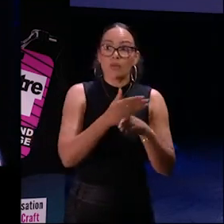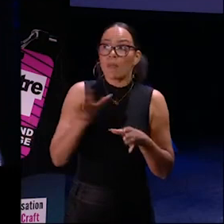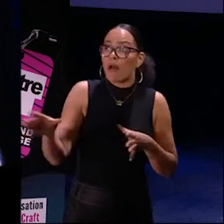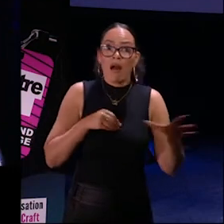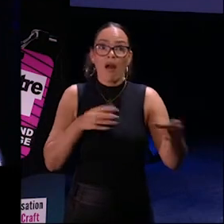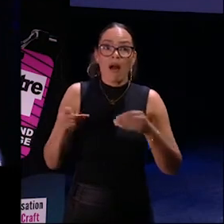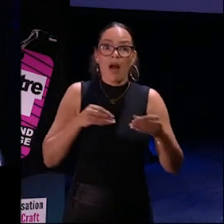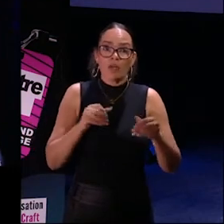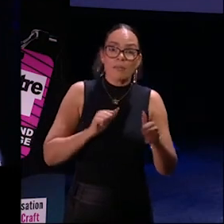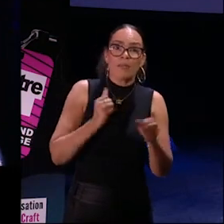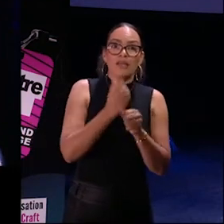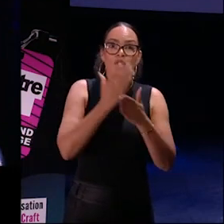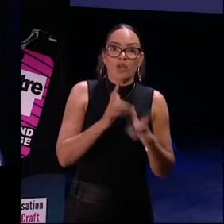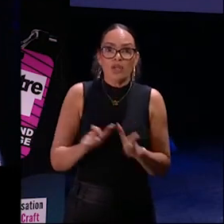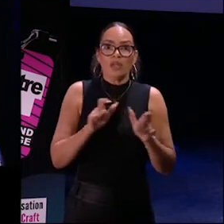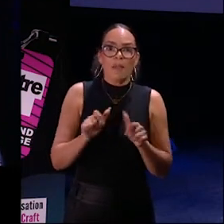as it can be. Like,